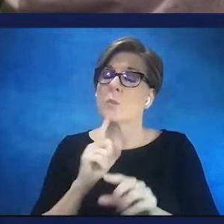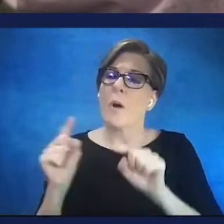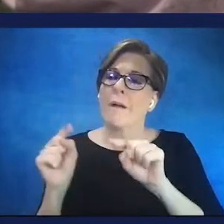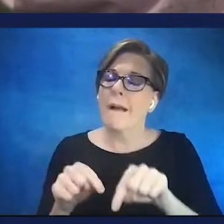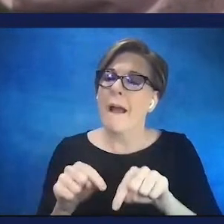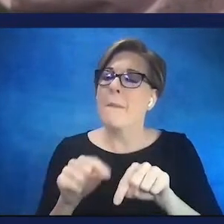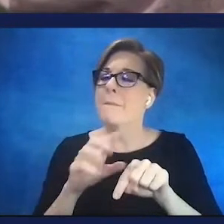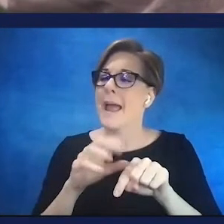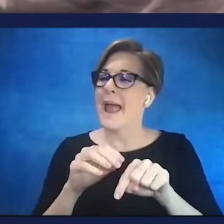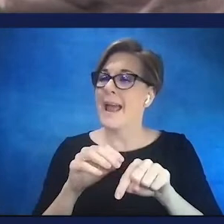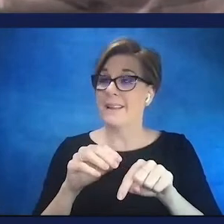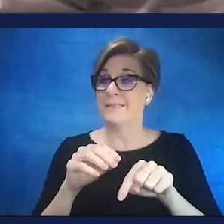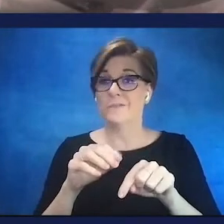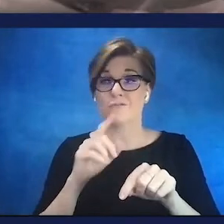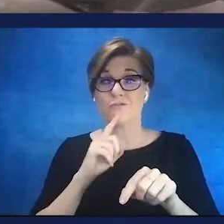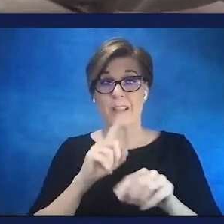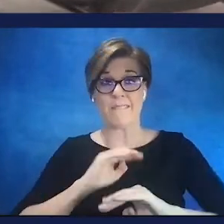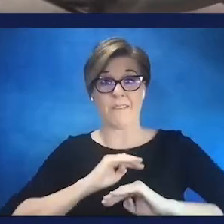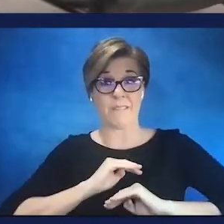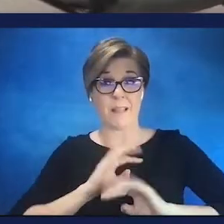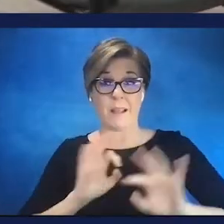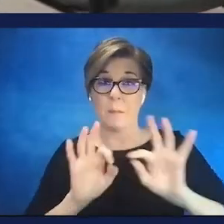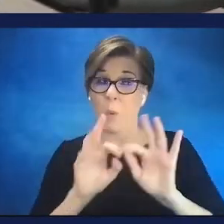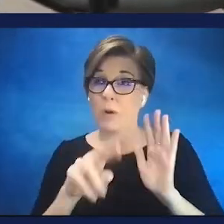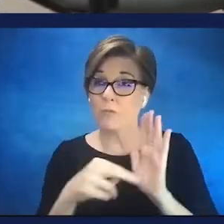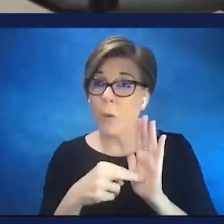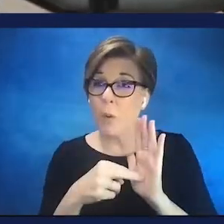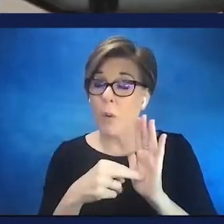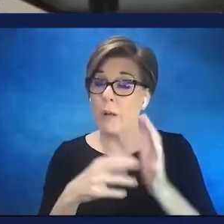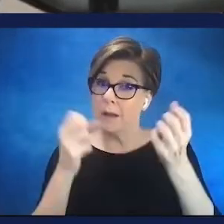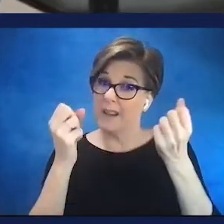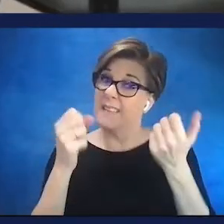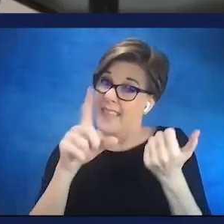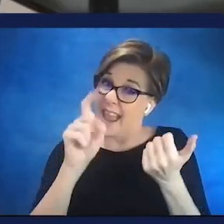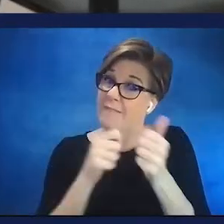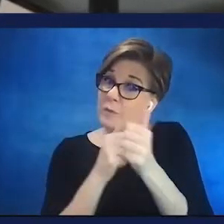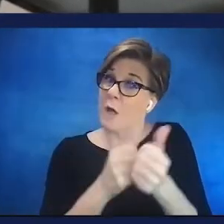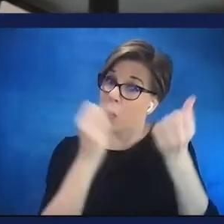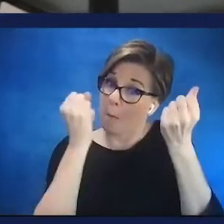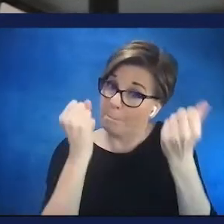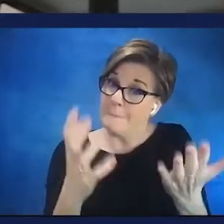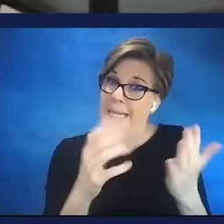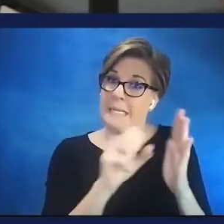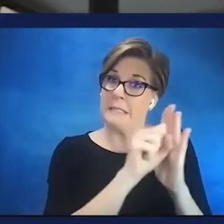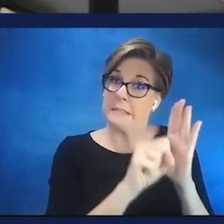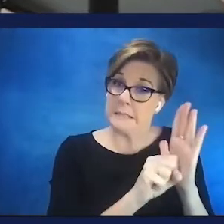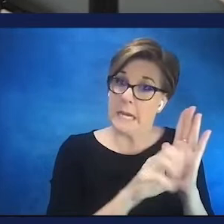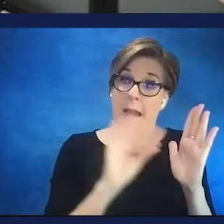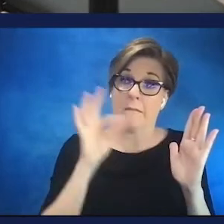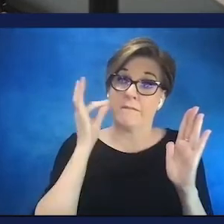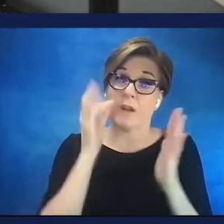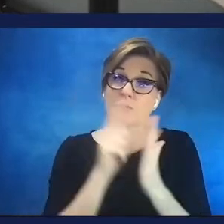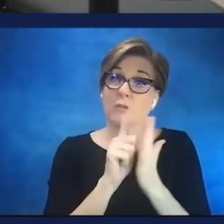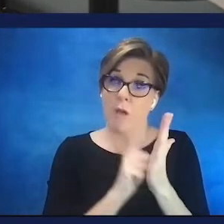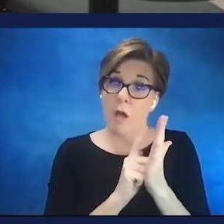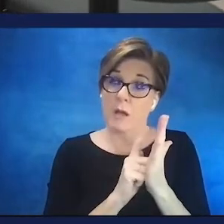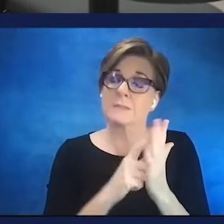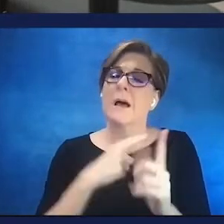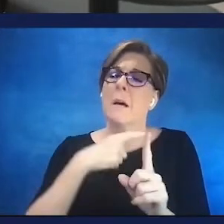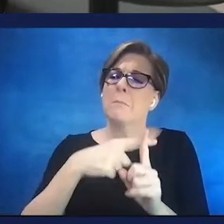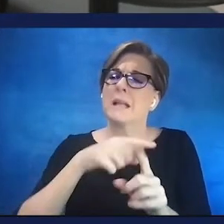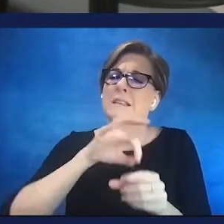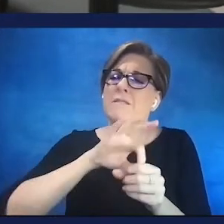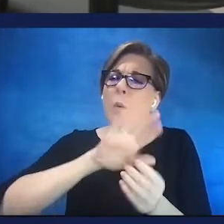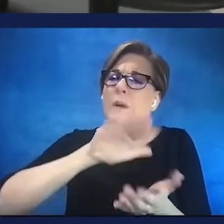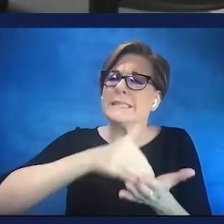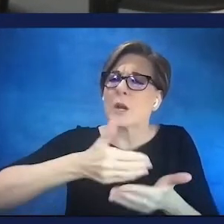out and perform a very important role, and there's a lot of state laws that they have to follow, and federal laws, and the specific procedures we